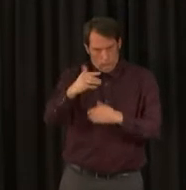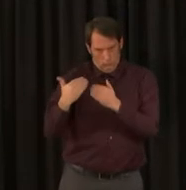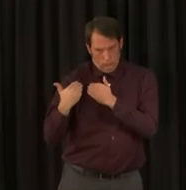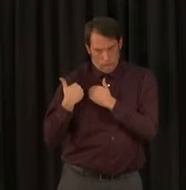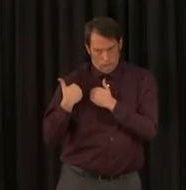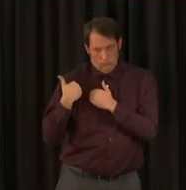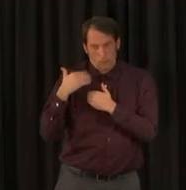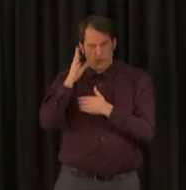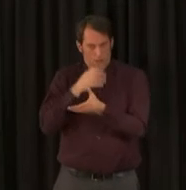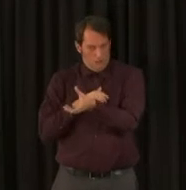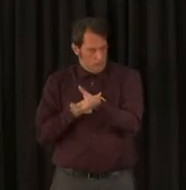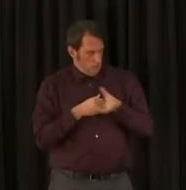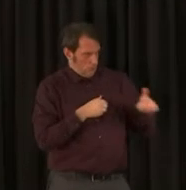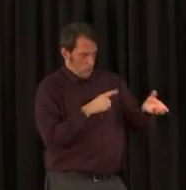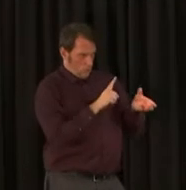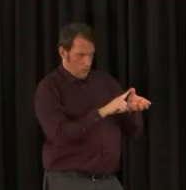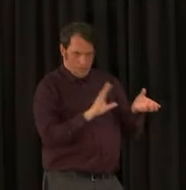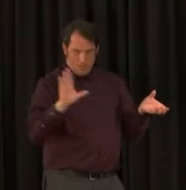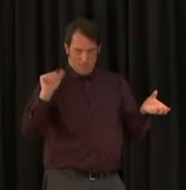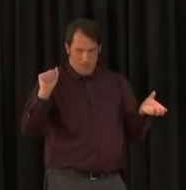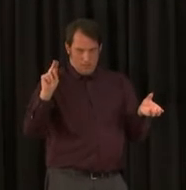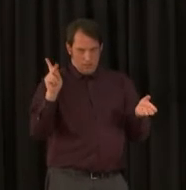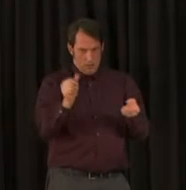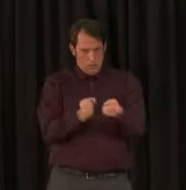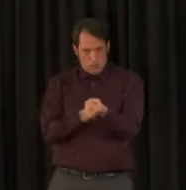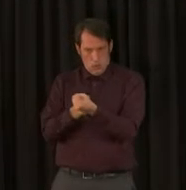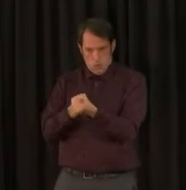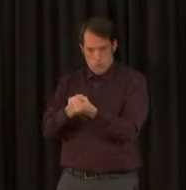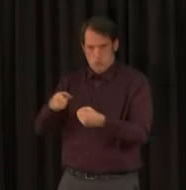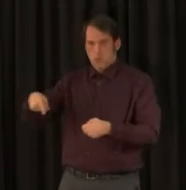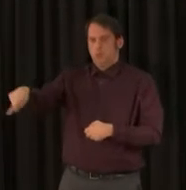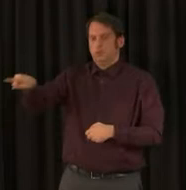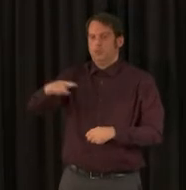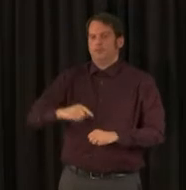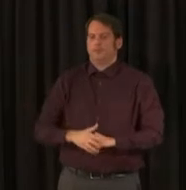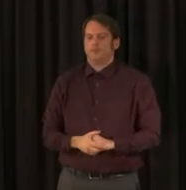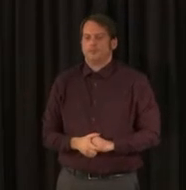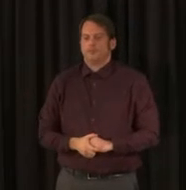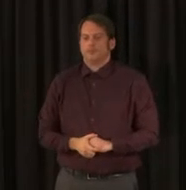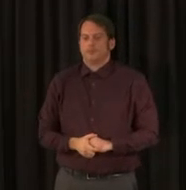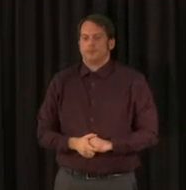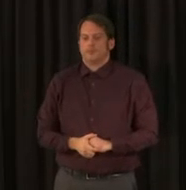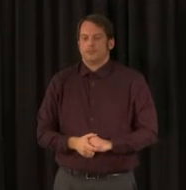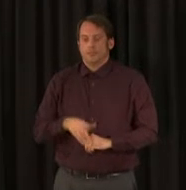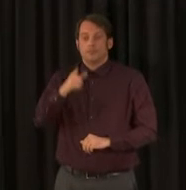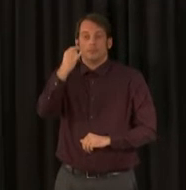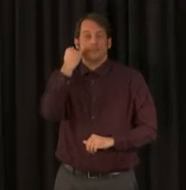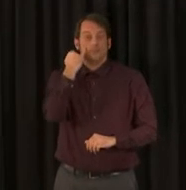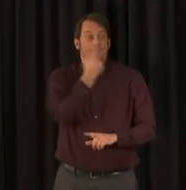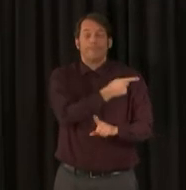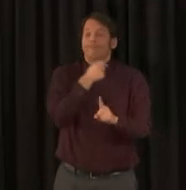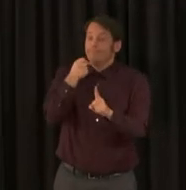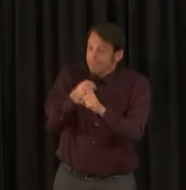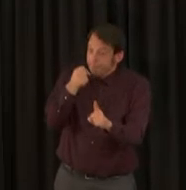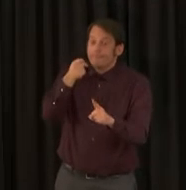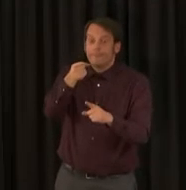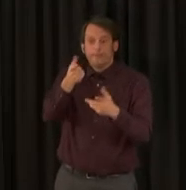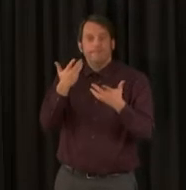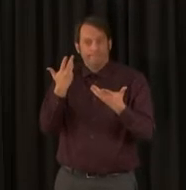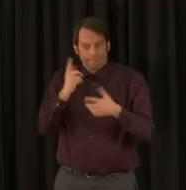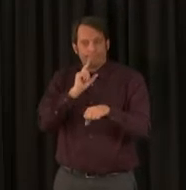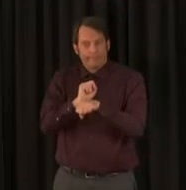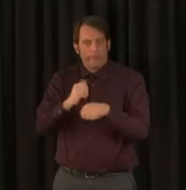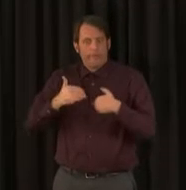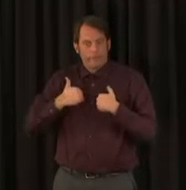bank. Also, if you have audited financial statements, which probably the majority of you